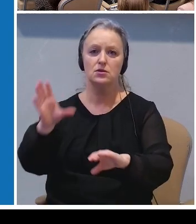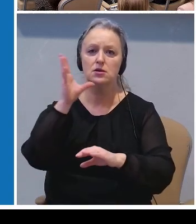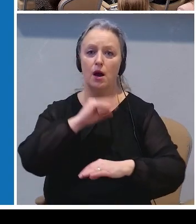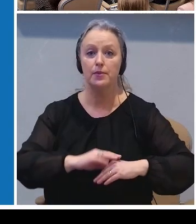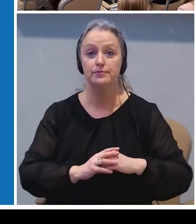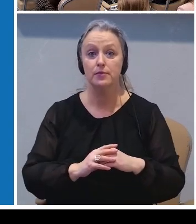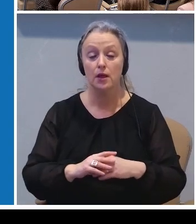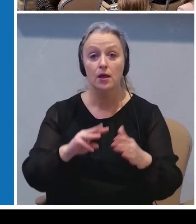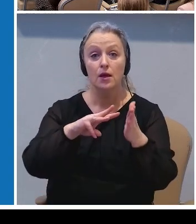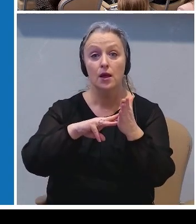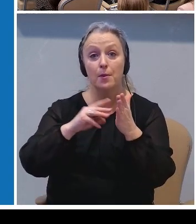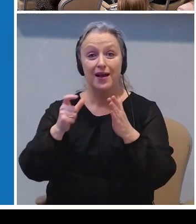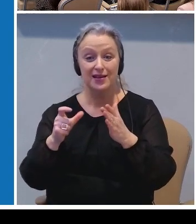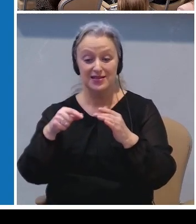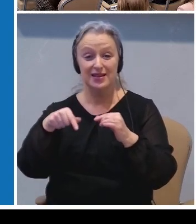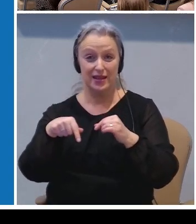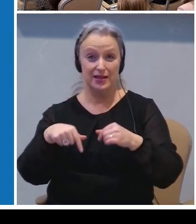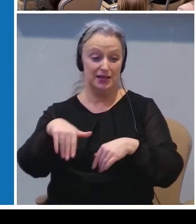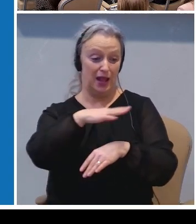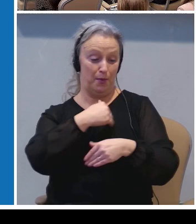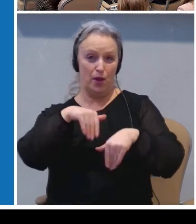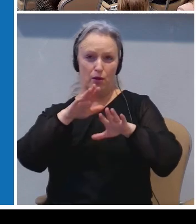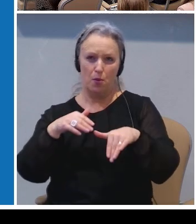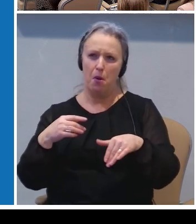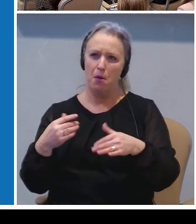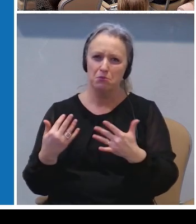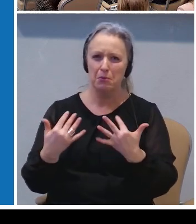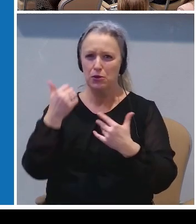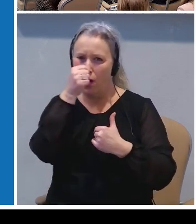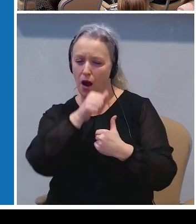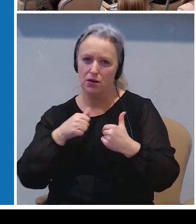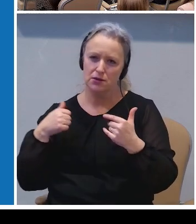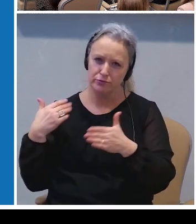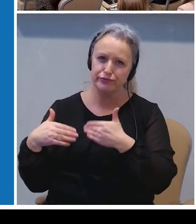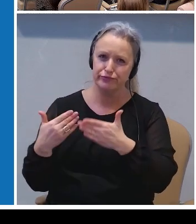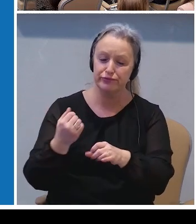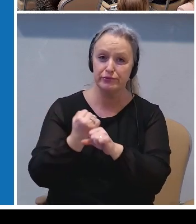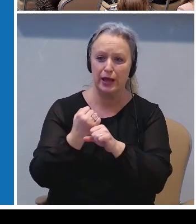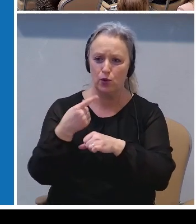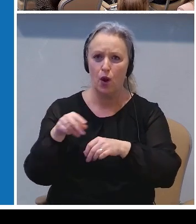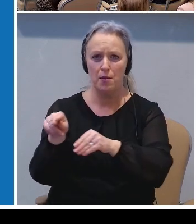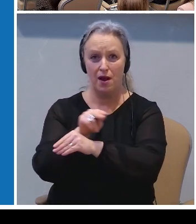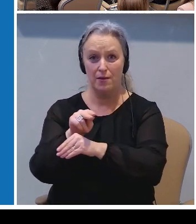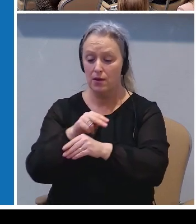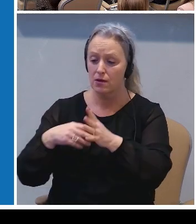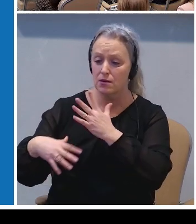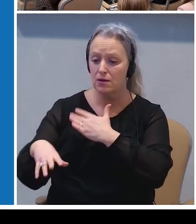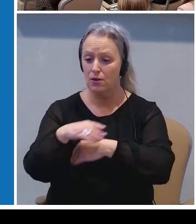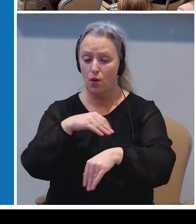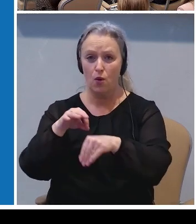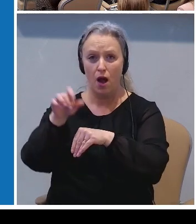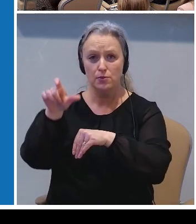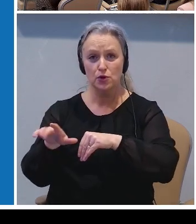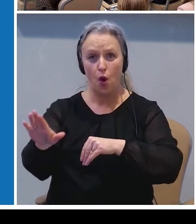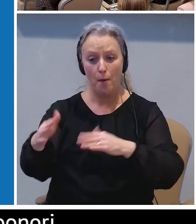the patient tüüpi is missing all around ravi the body. And it läbi works viinud. quite nicely Kogu patsiendi keha in many hakkab siis diseases. vajalikku And you can